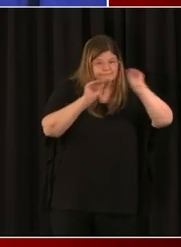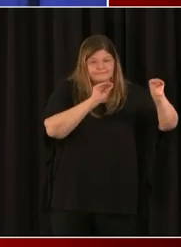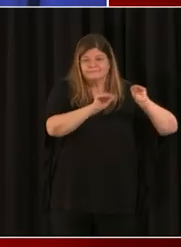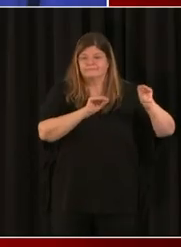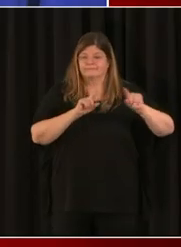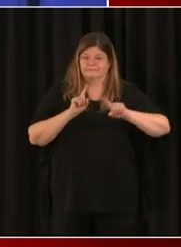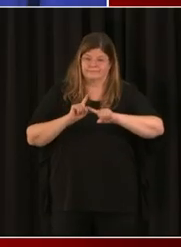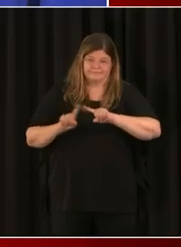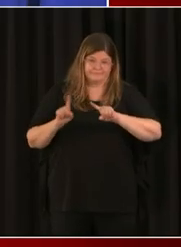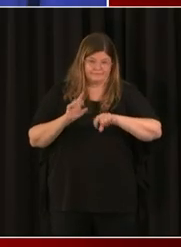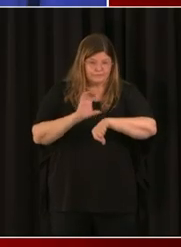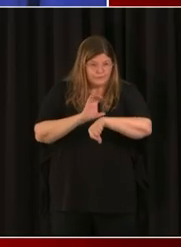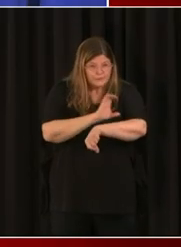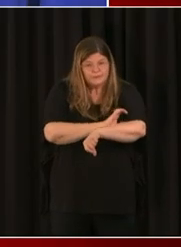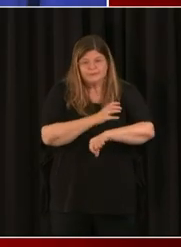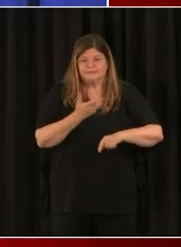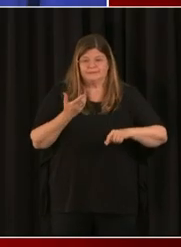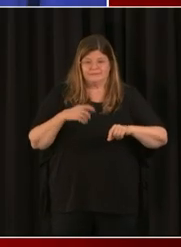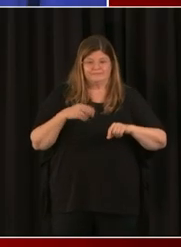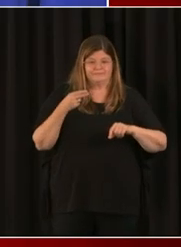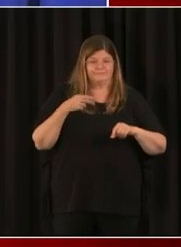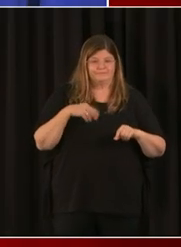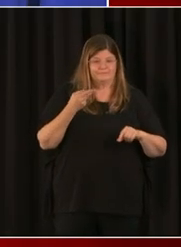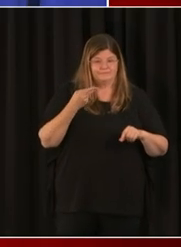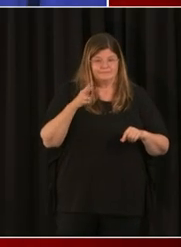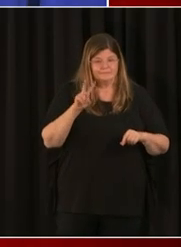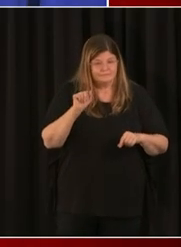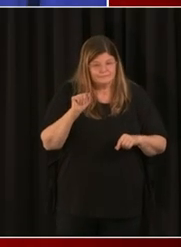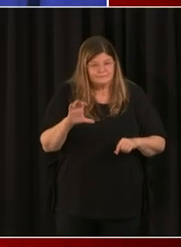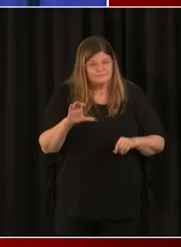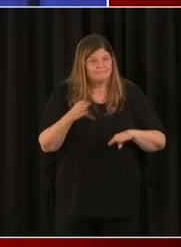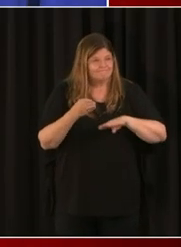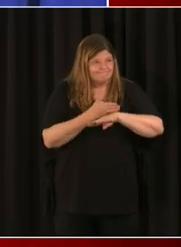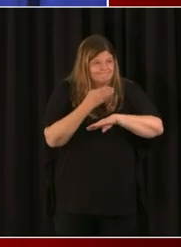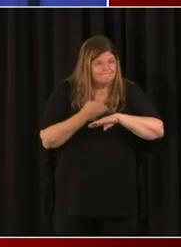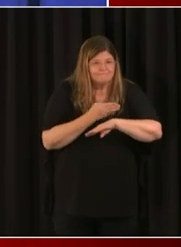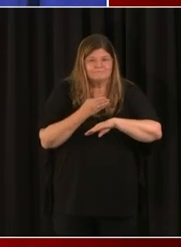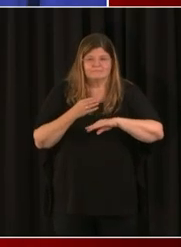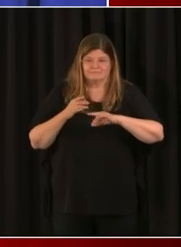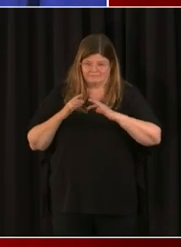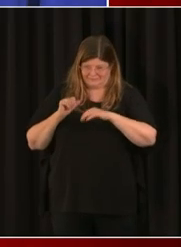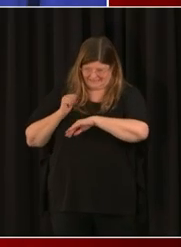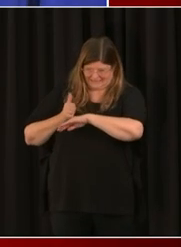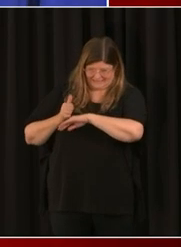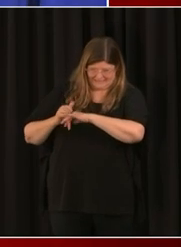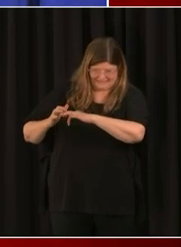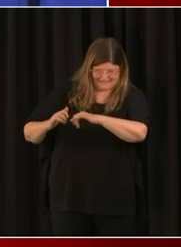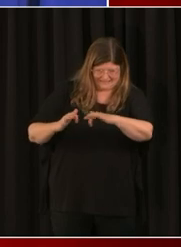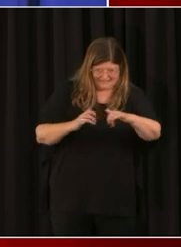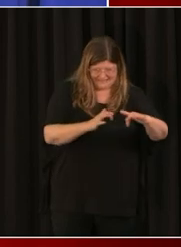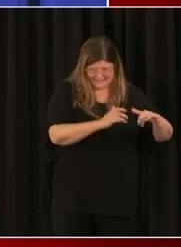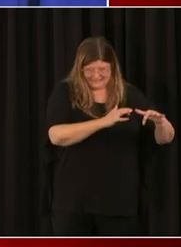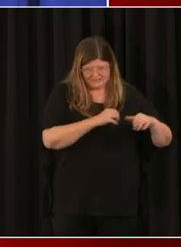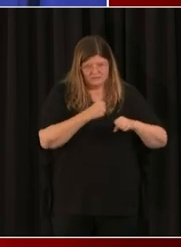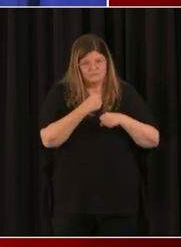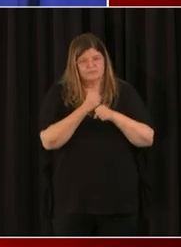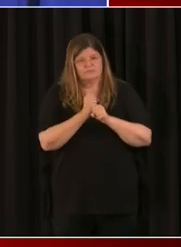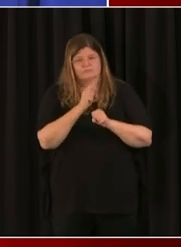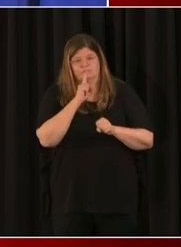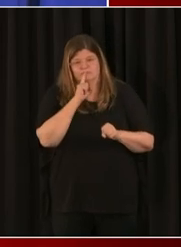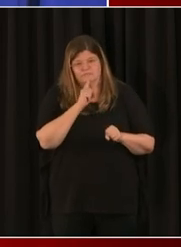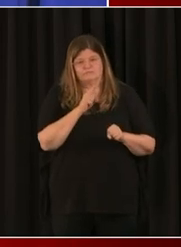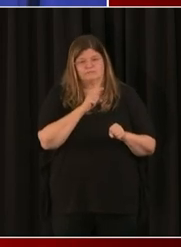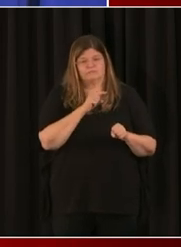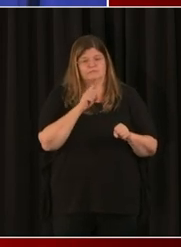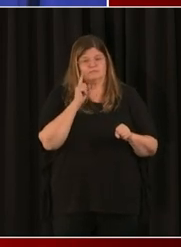computers, as well as the HVAC system upgrades have been complete at all of those schools. And I